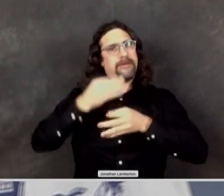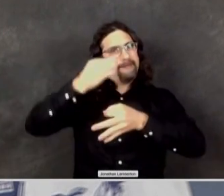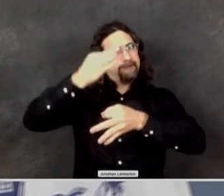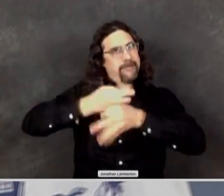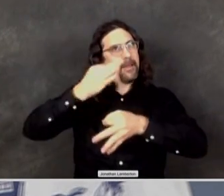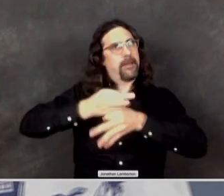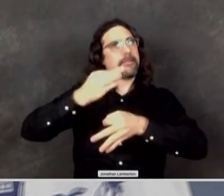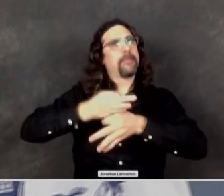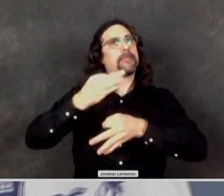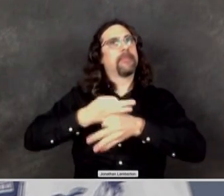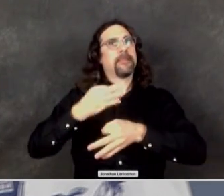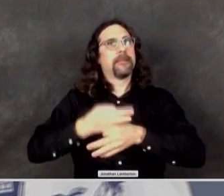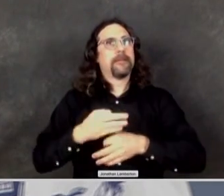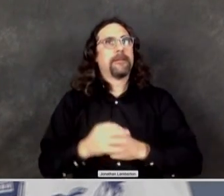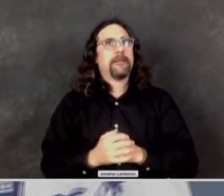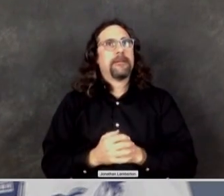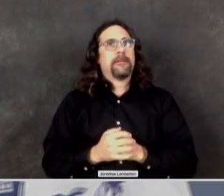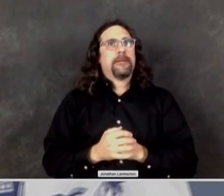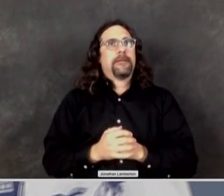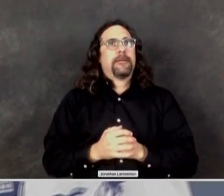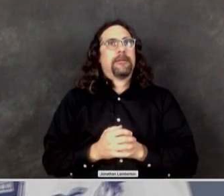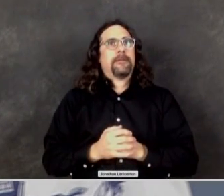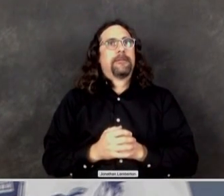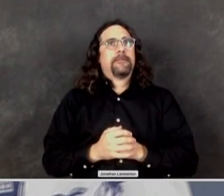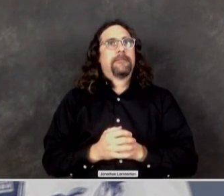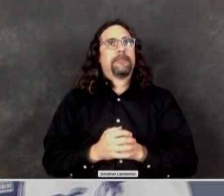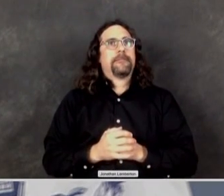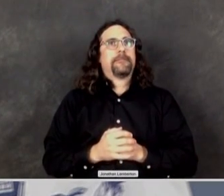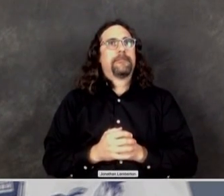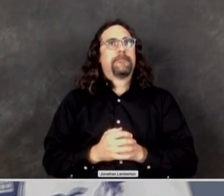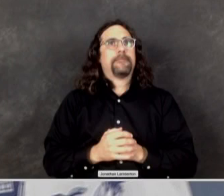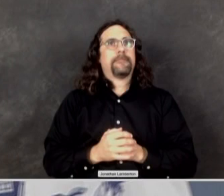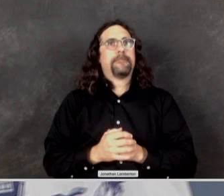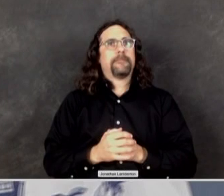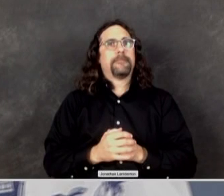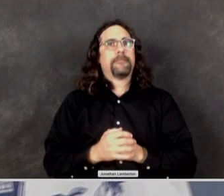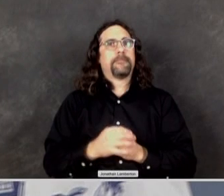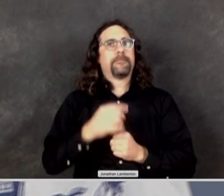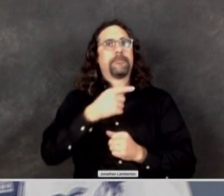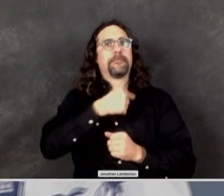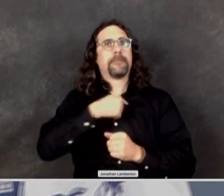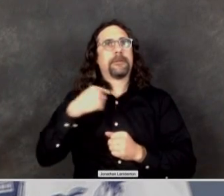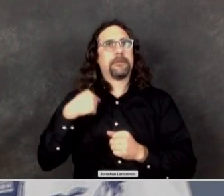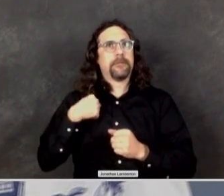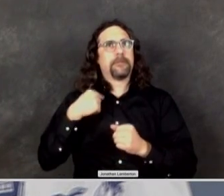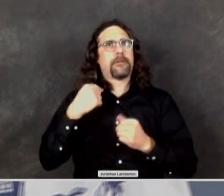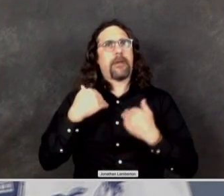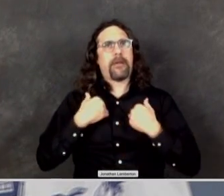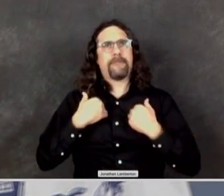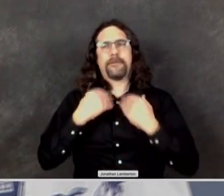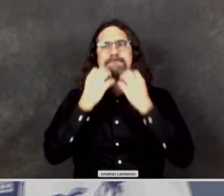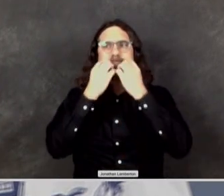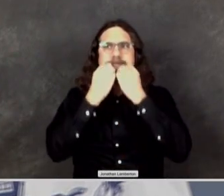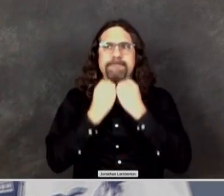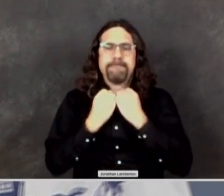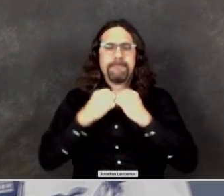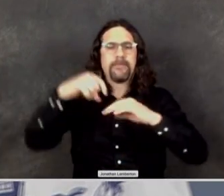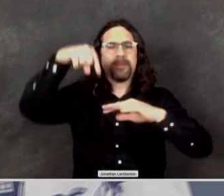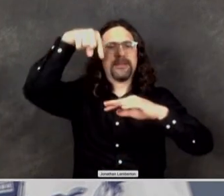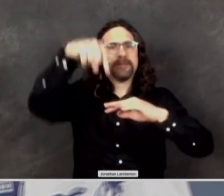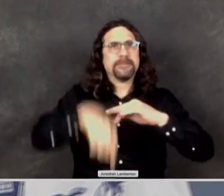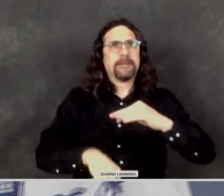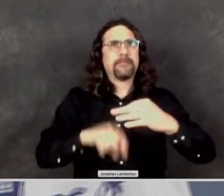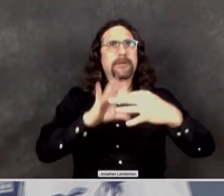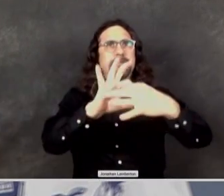our deep connection that we all cherish to our traditions, to our faith, to our family, and at the